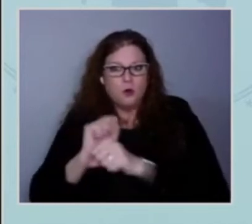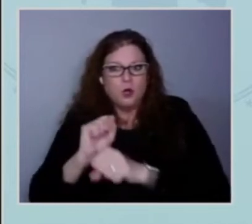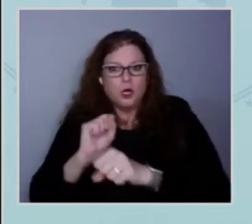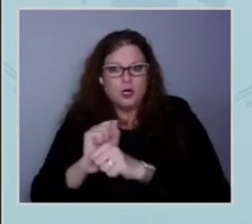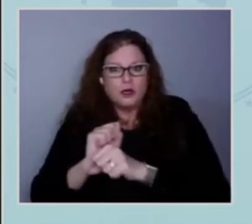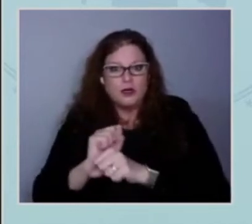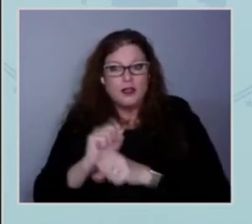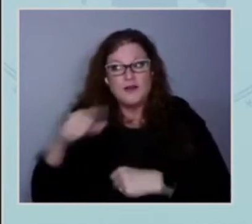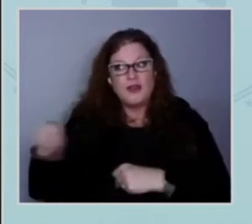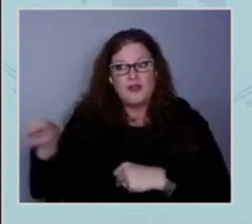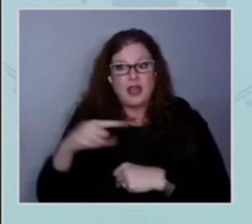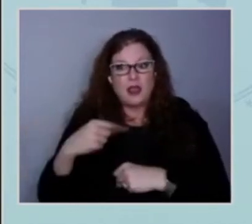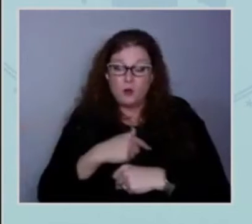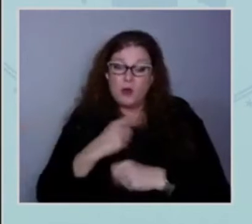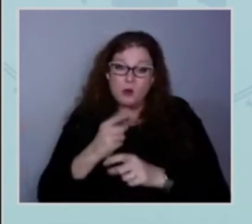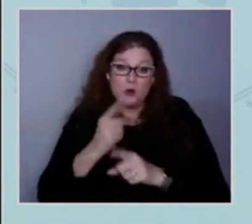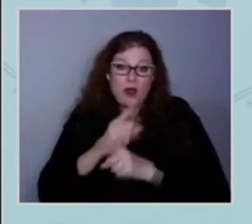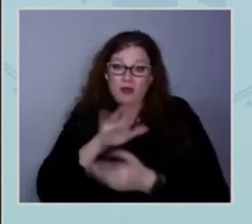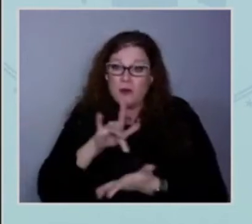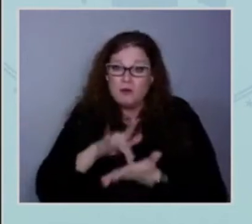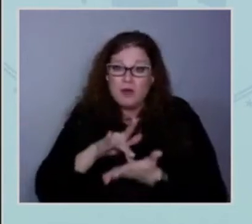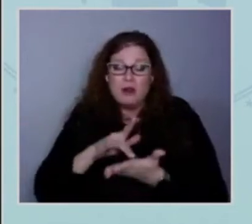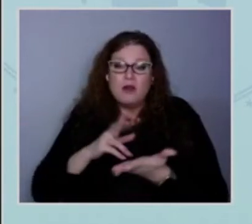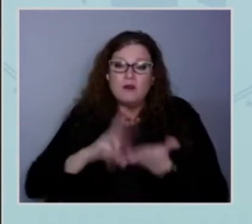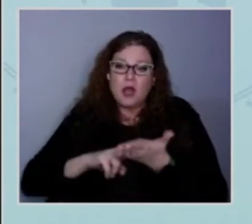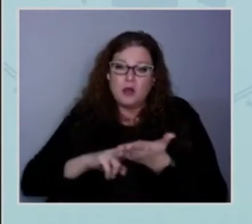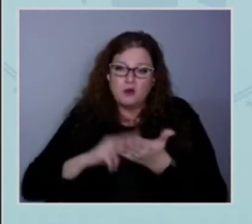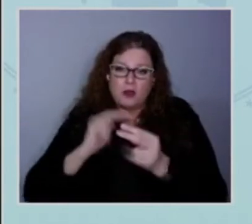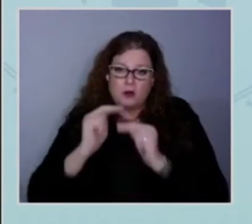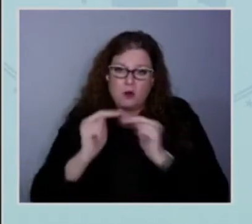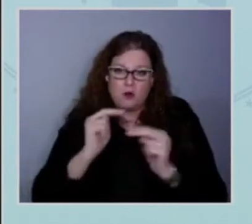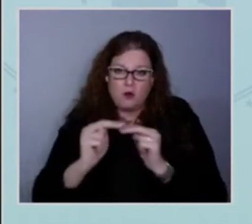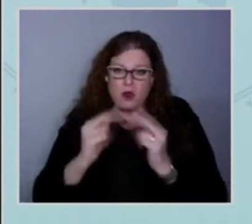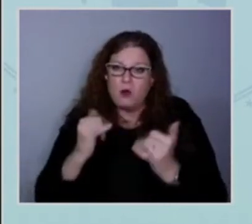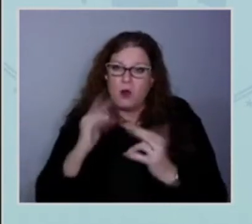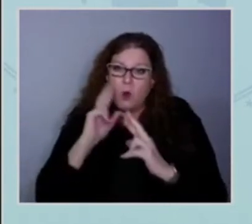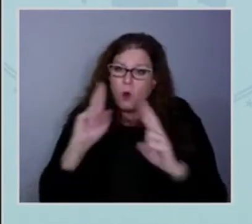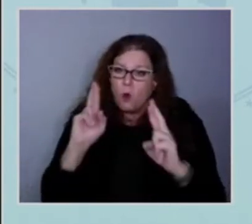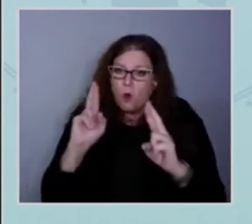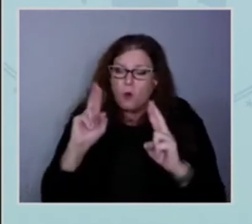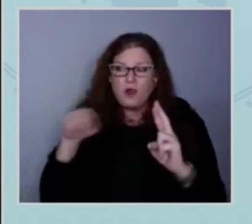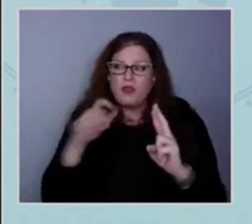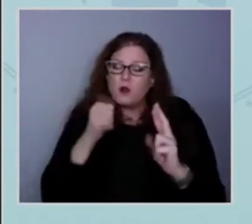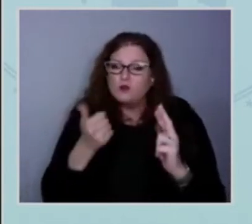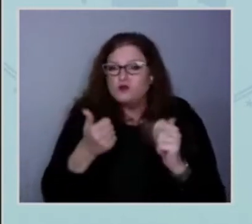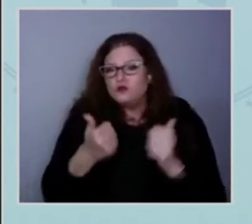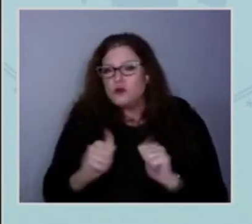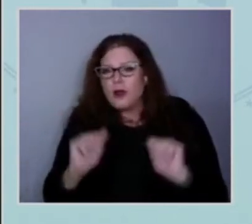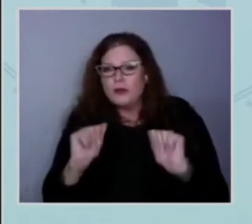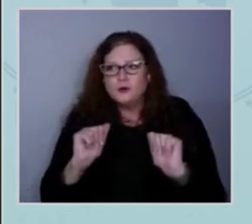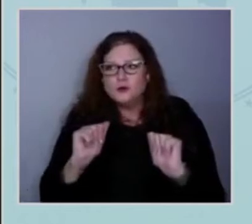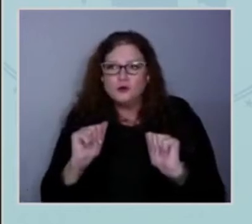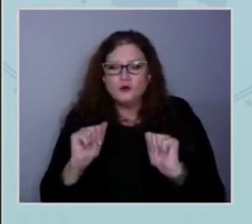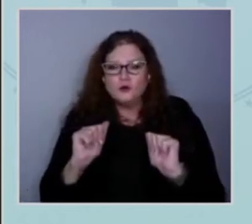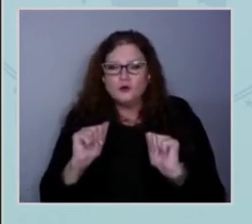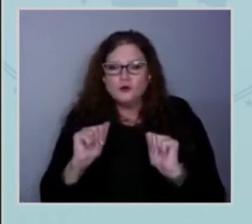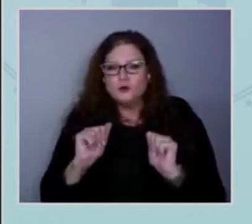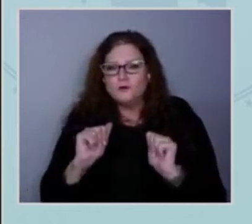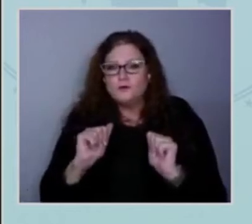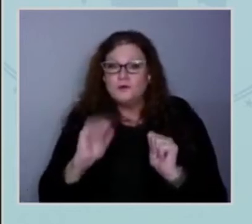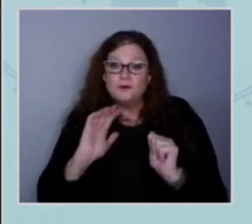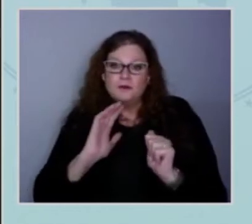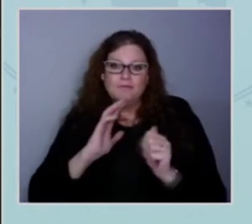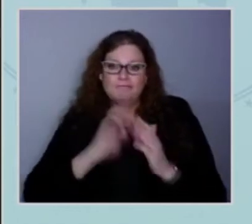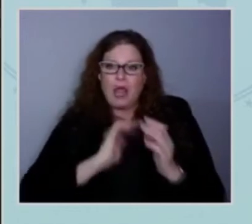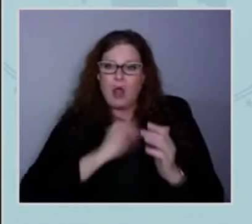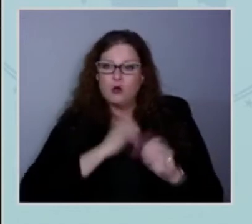new employees once we are able to go back to work. That they, we were right in the middle of contracts, and we're just hoping